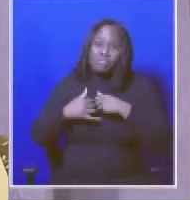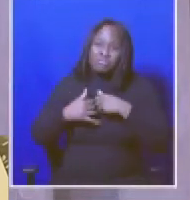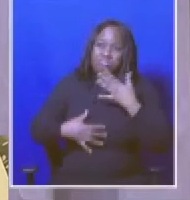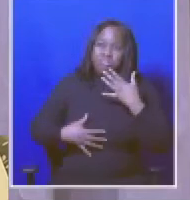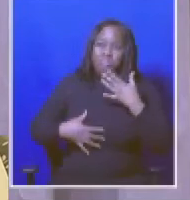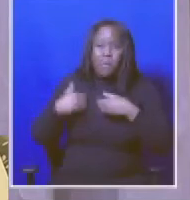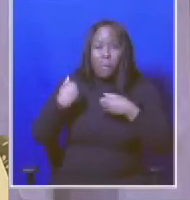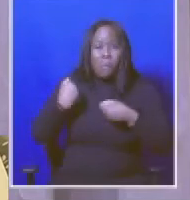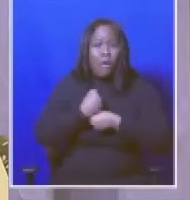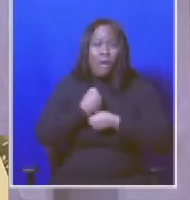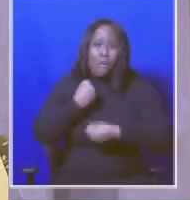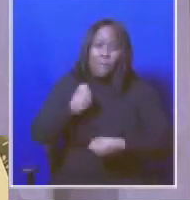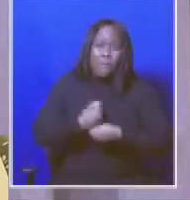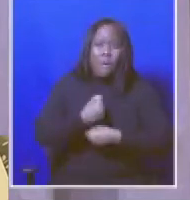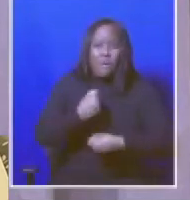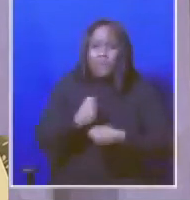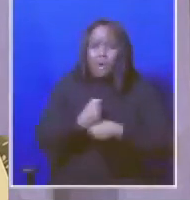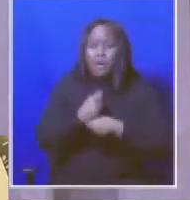that